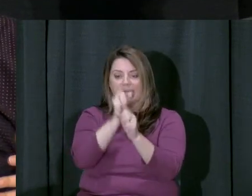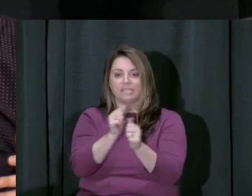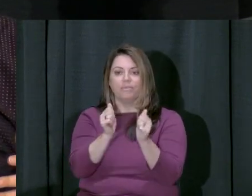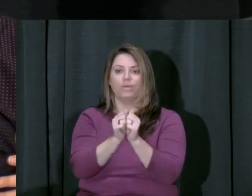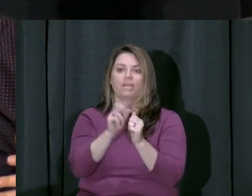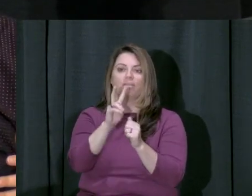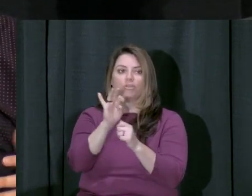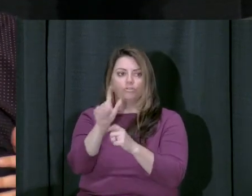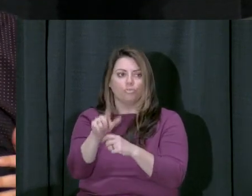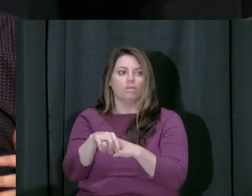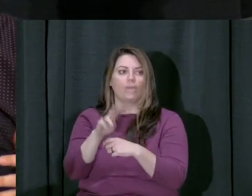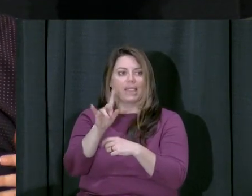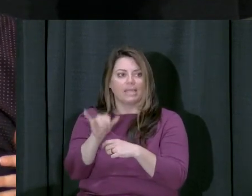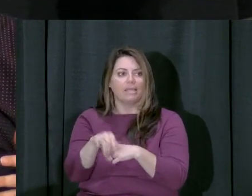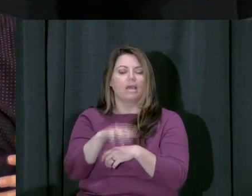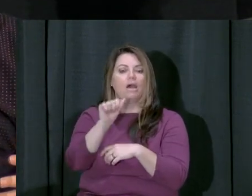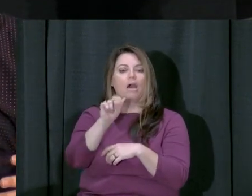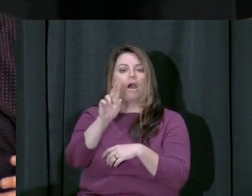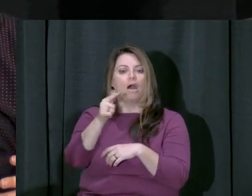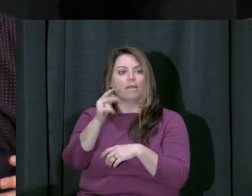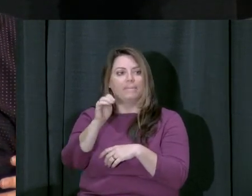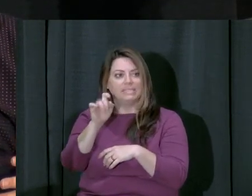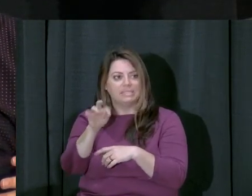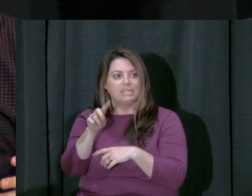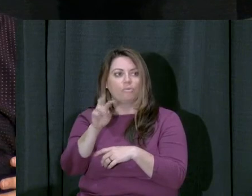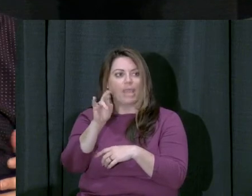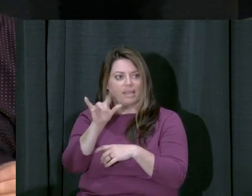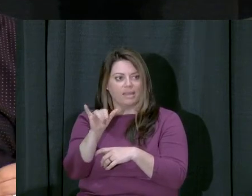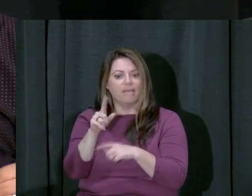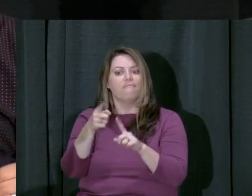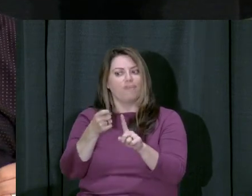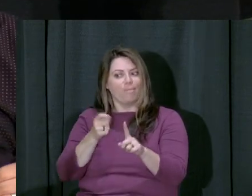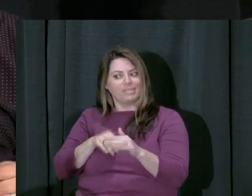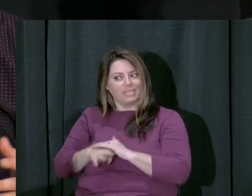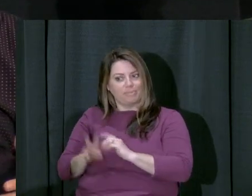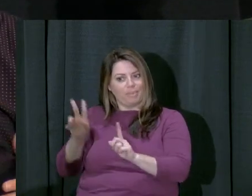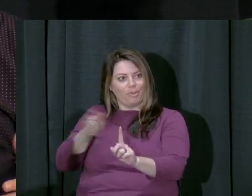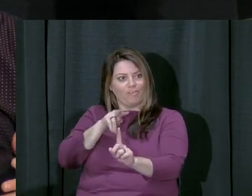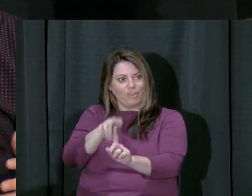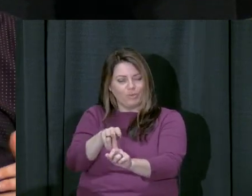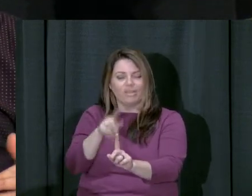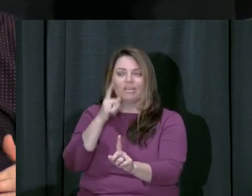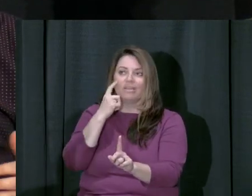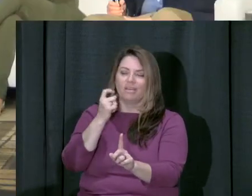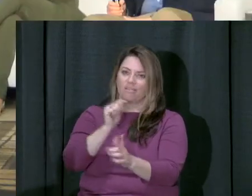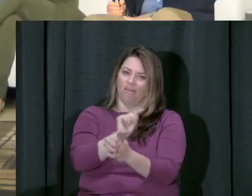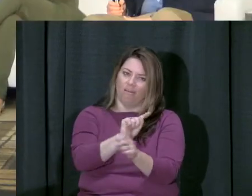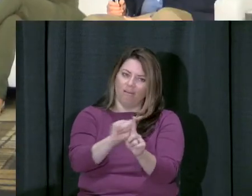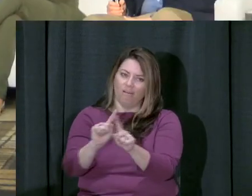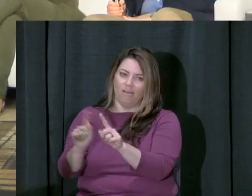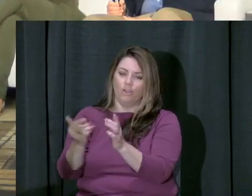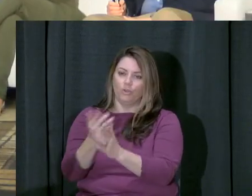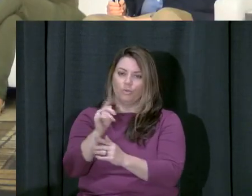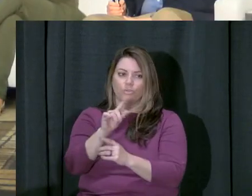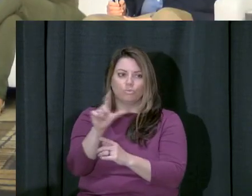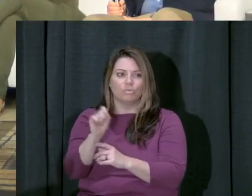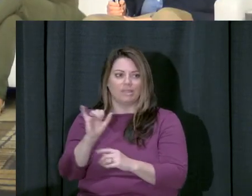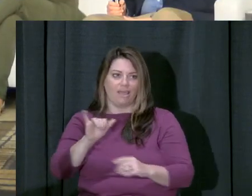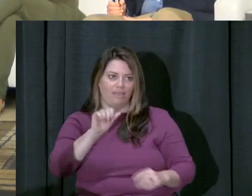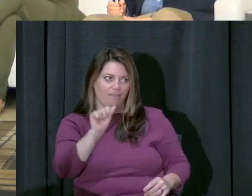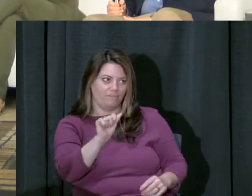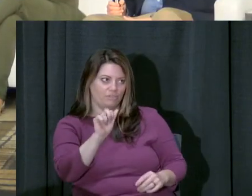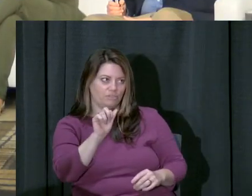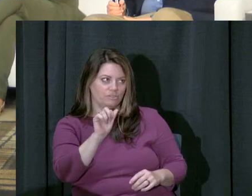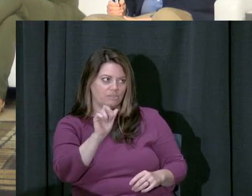and augmented reality, particularly from an accessibility point of view, is that in a lot of these new tools, like artificial intelligence, for